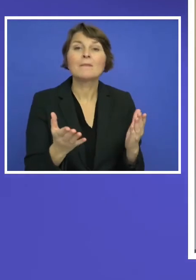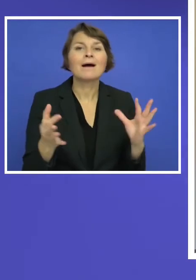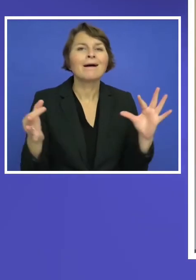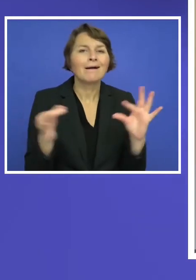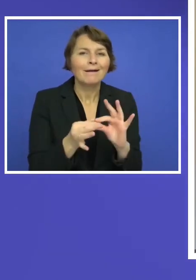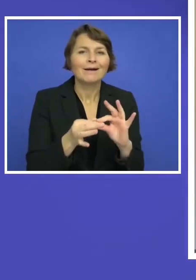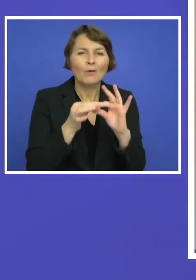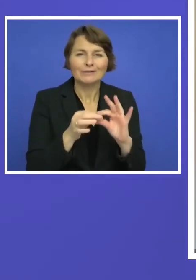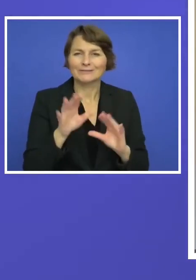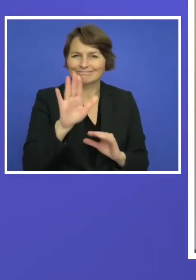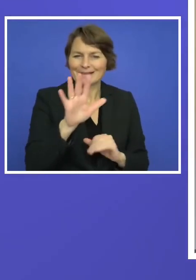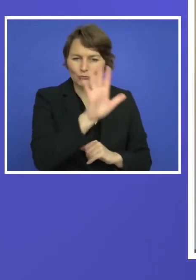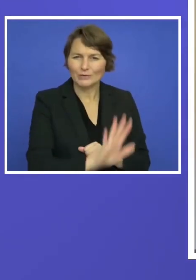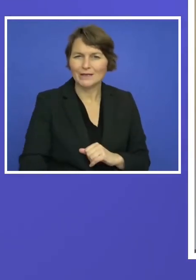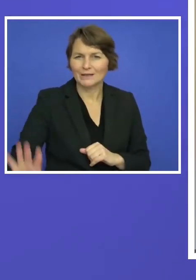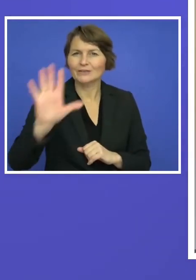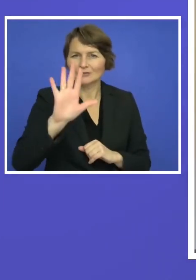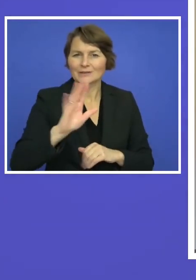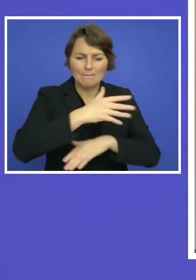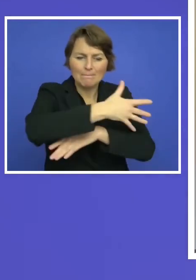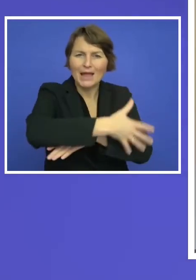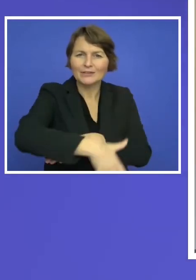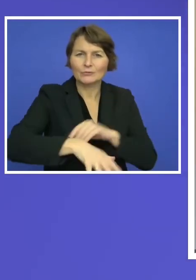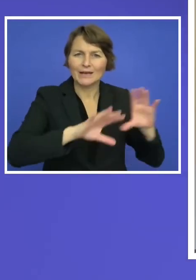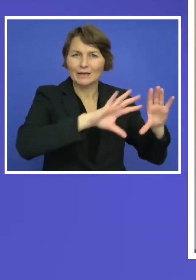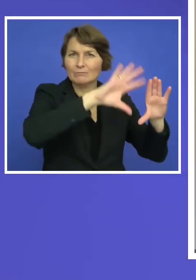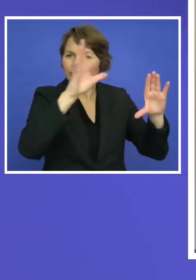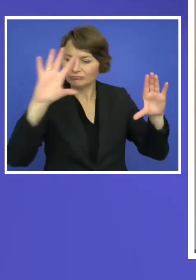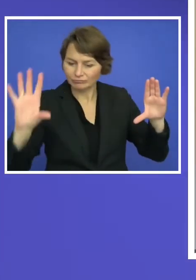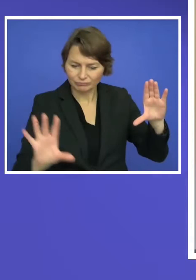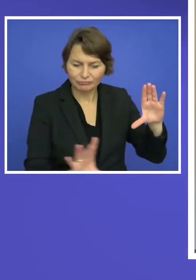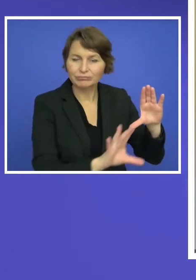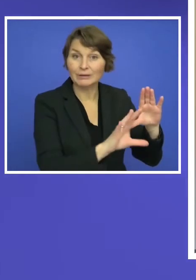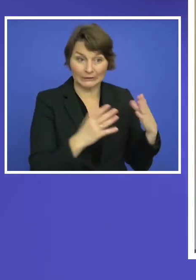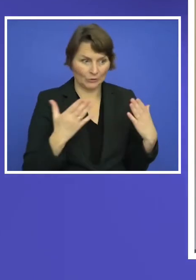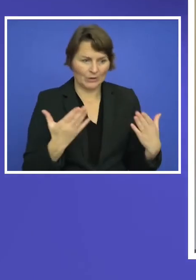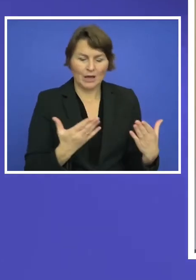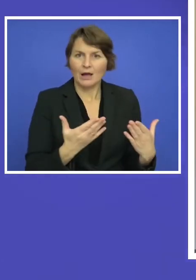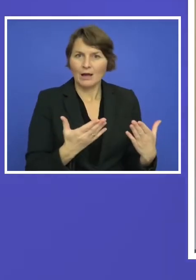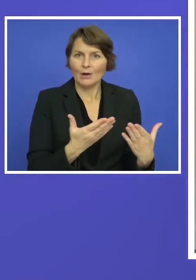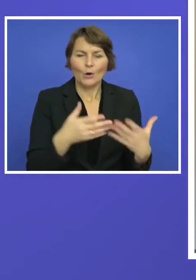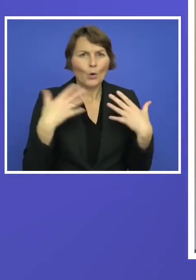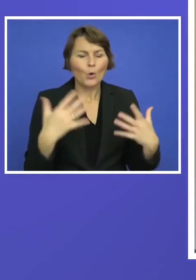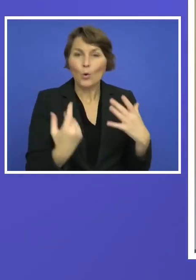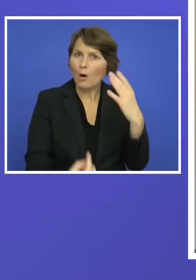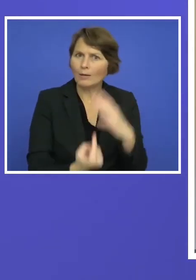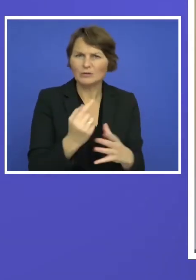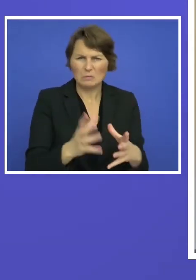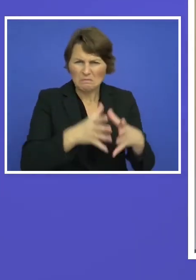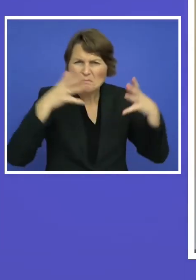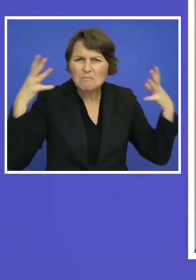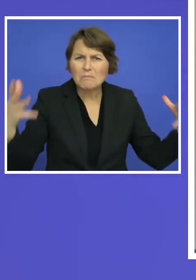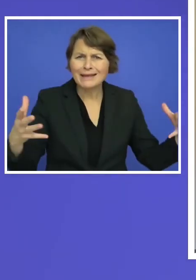a huge opportunity because we have this platform of 40 countries, means European and